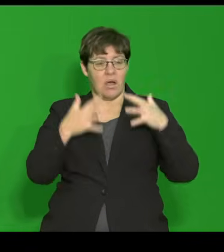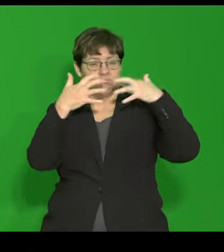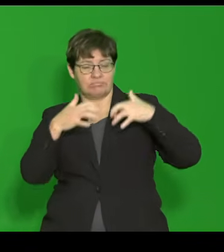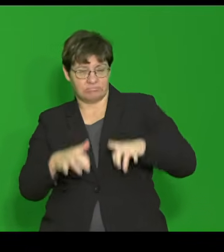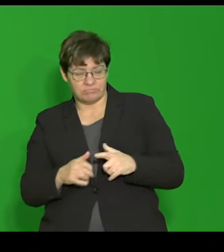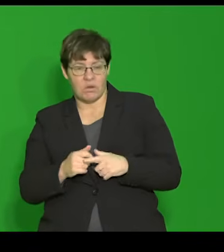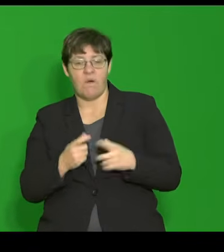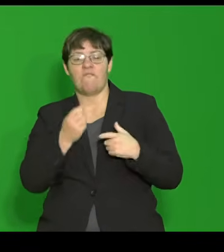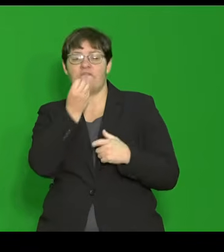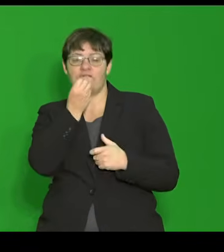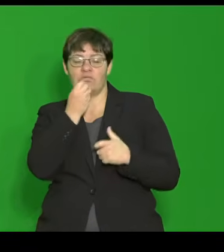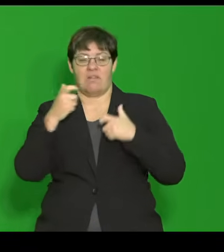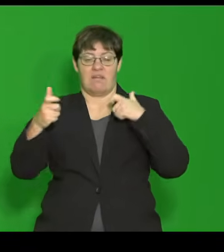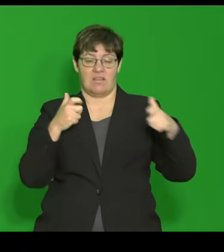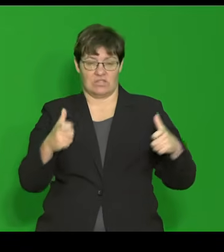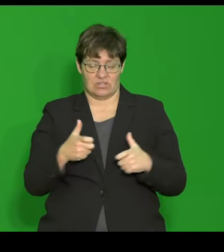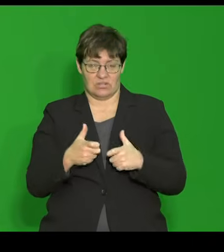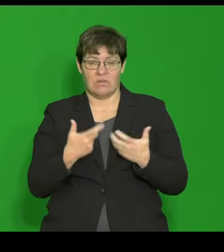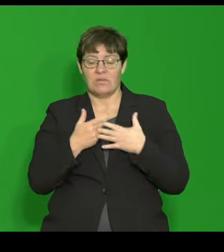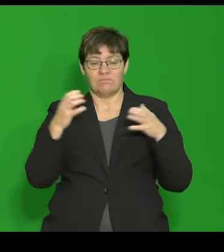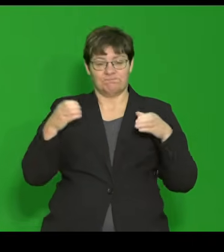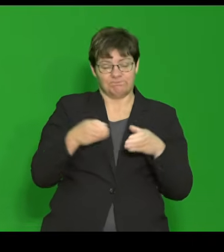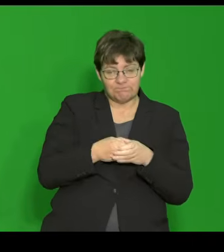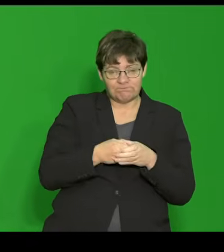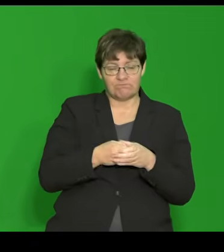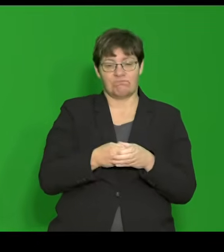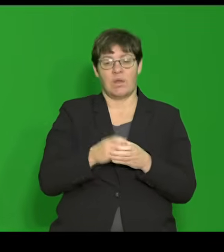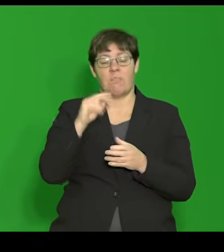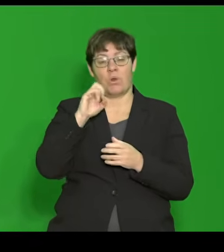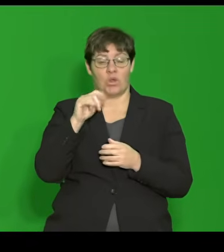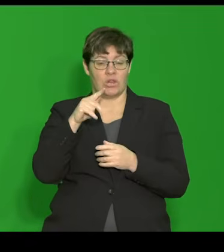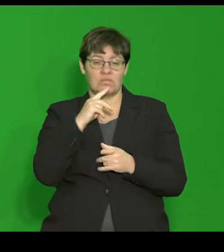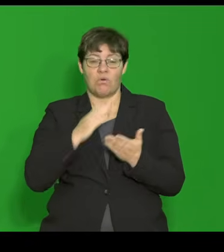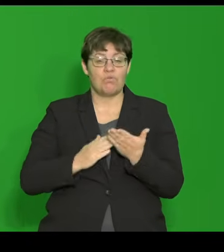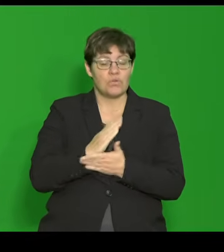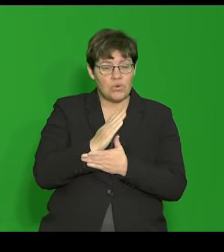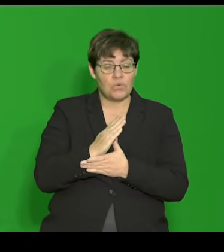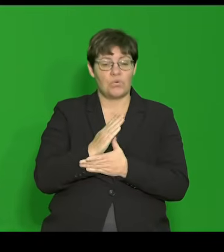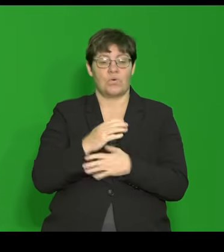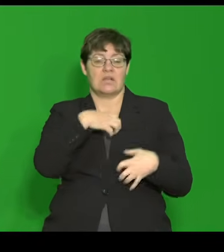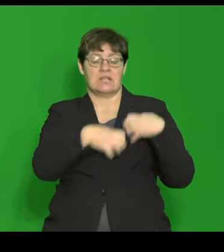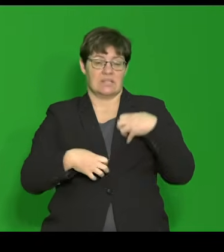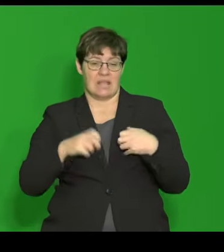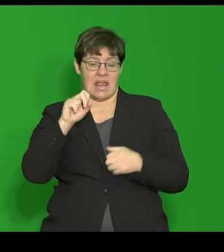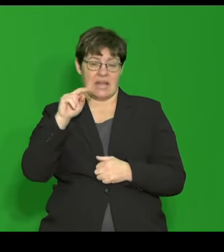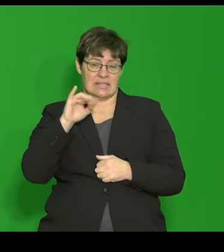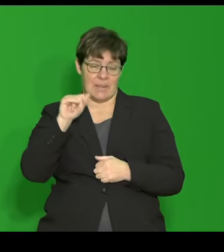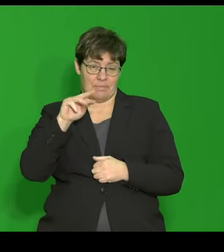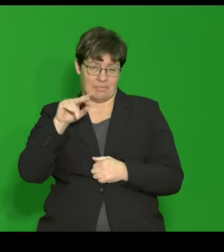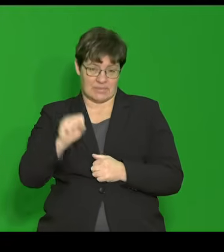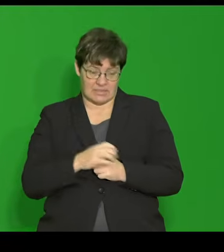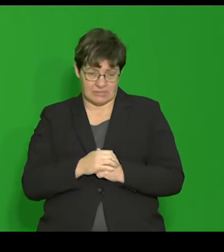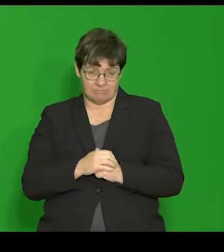of large food compounds into smaller food molecules by digestive enzymes. We spoke about